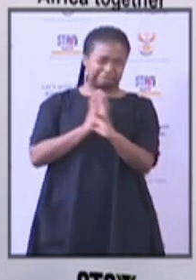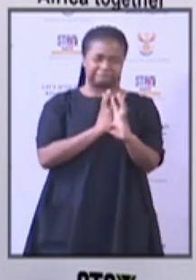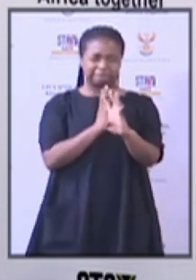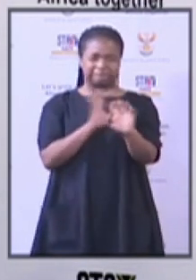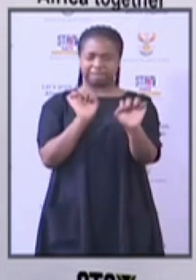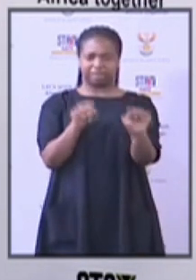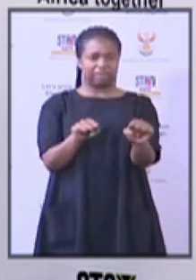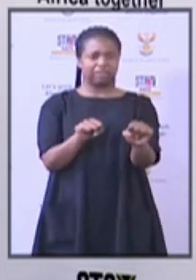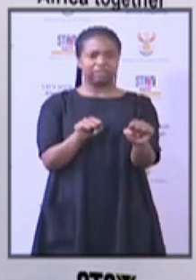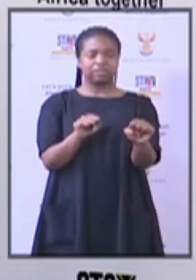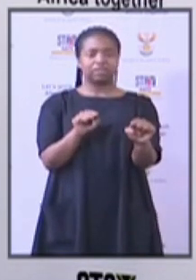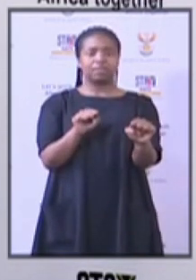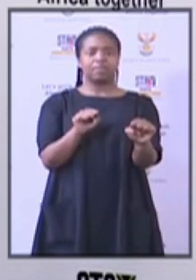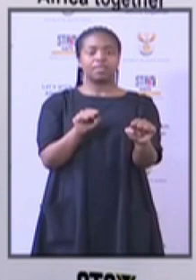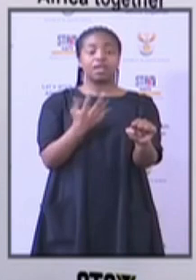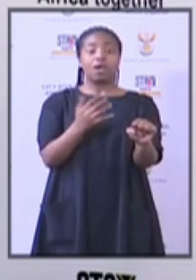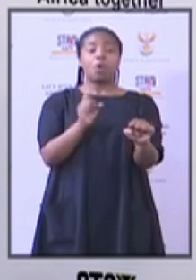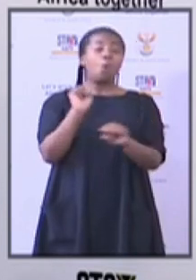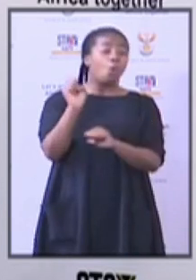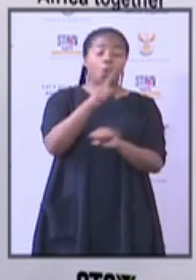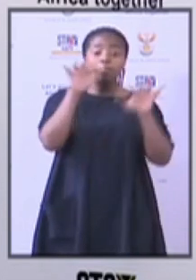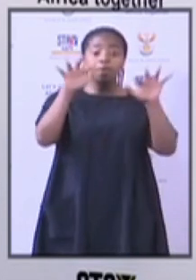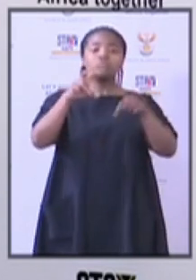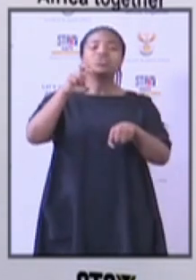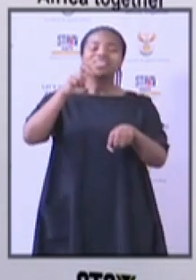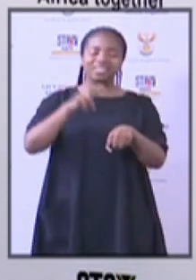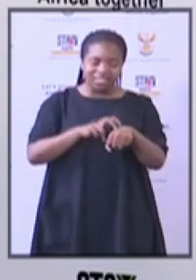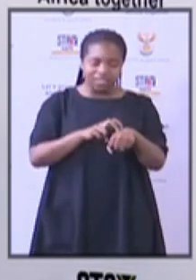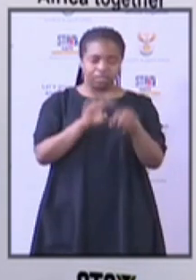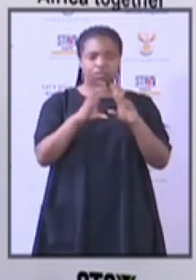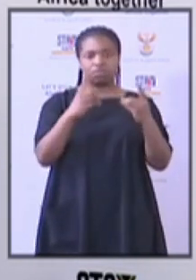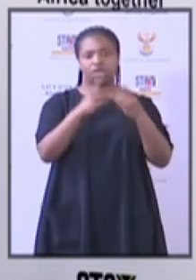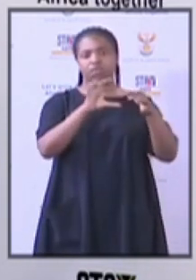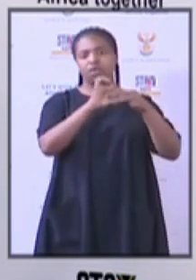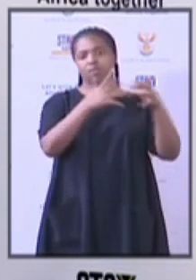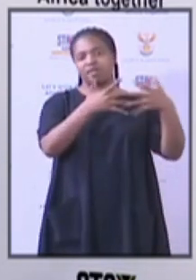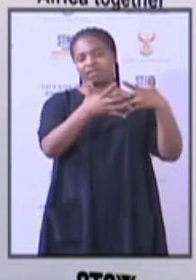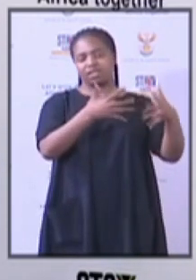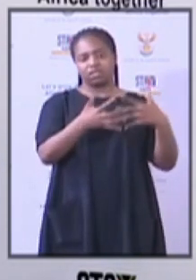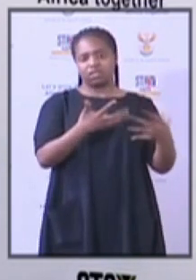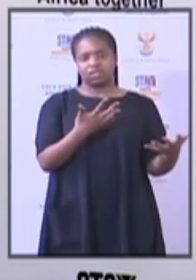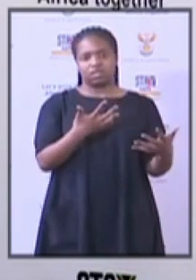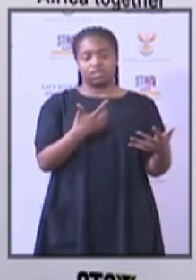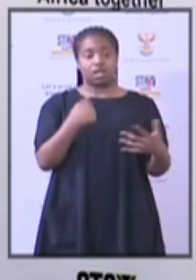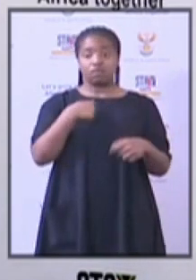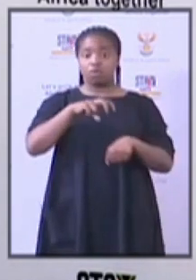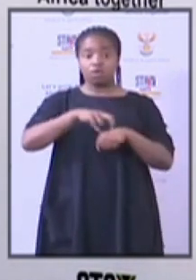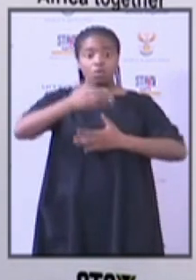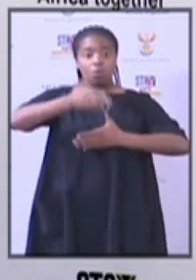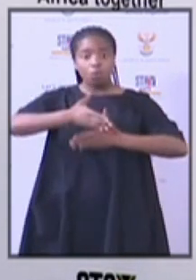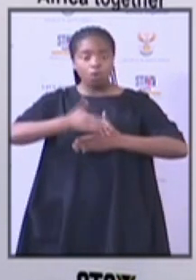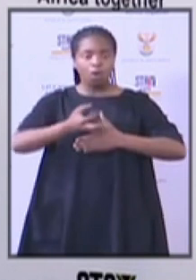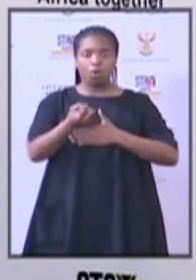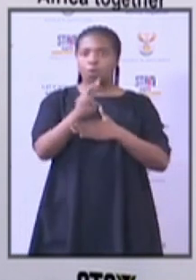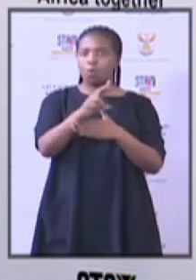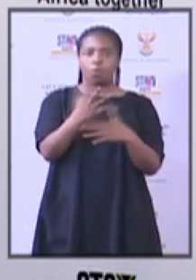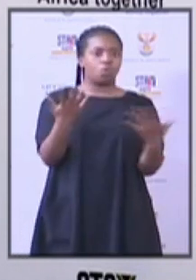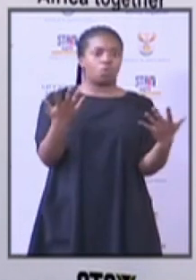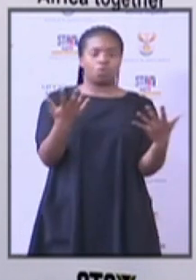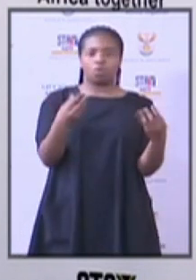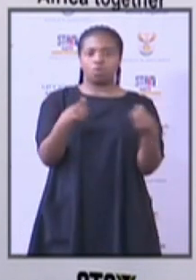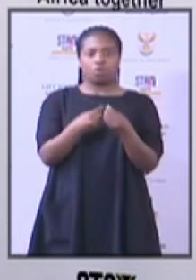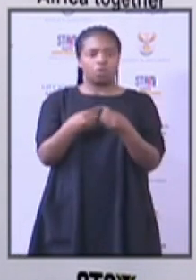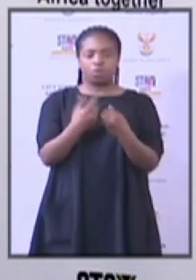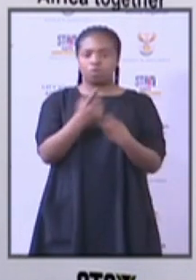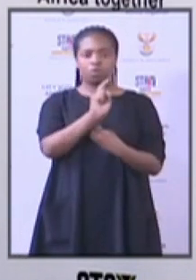a go ne motho mo nageng o e leng gore go tloga a belegwa go fitlhela a tlhokafala a ka se hwetse